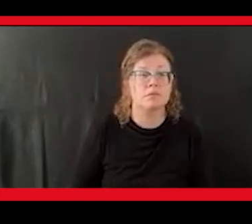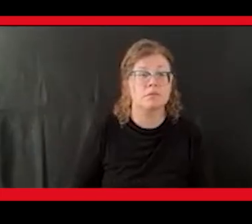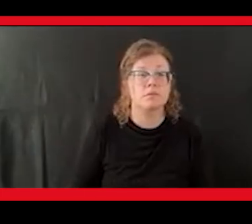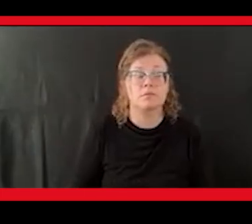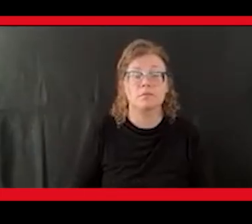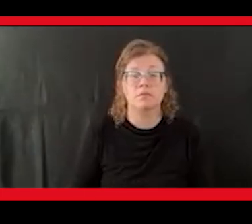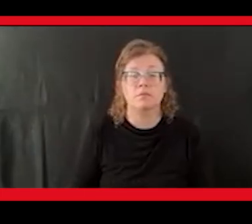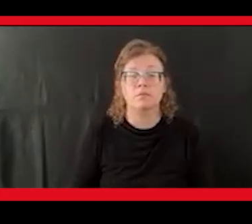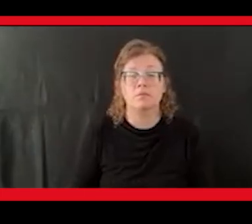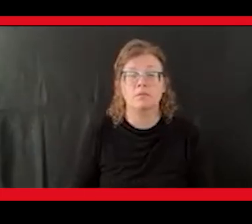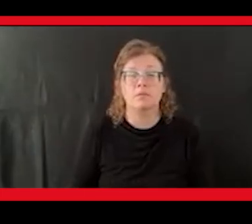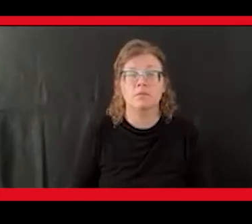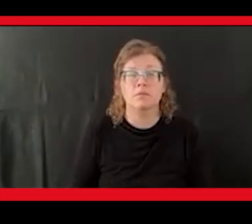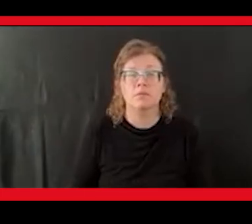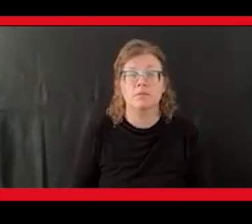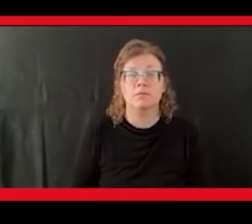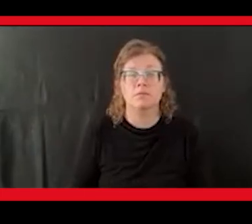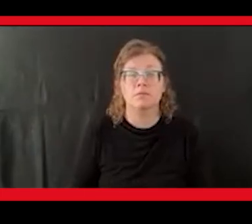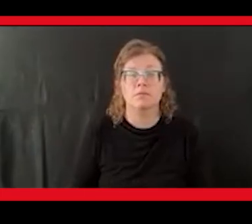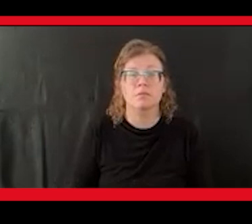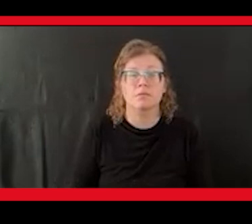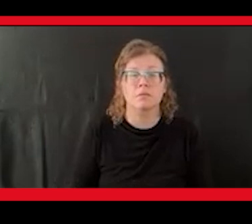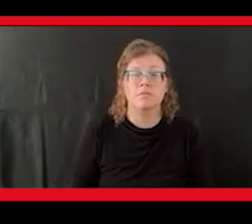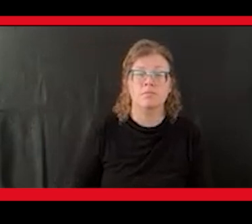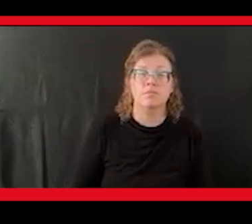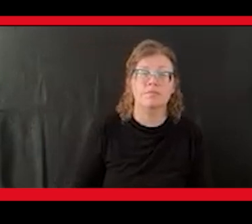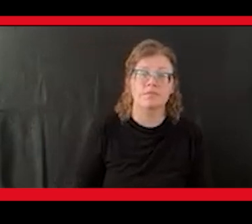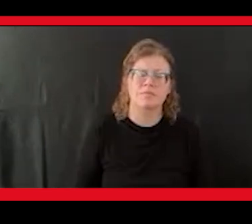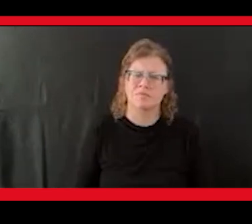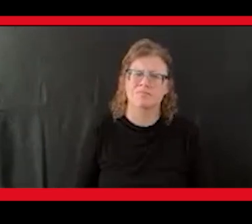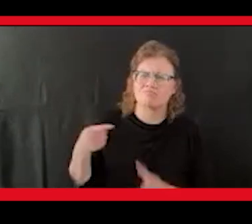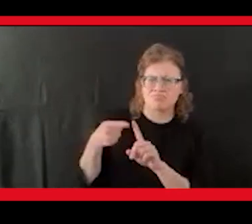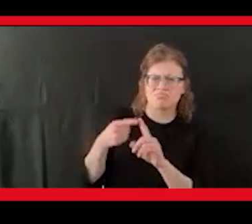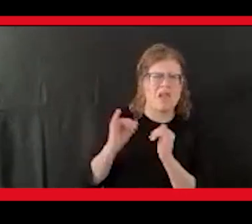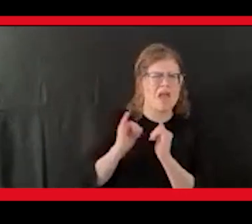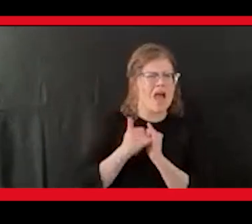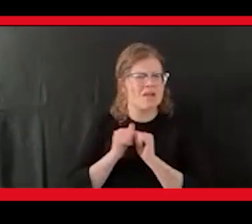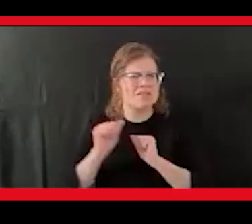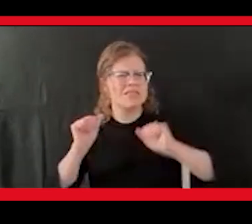I will now go into how the grants are assessed and funding is determined.